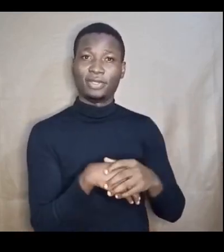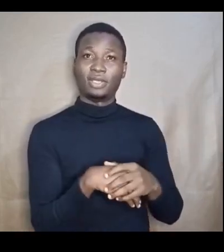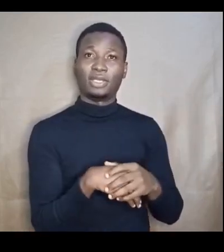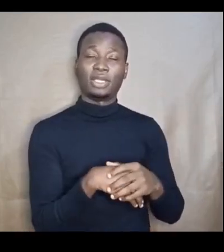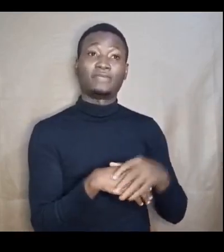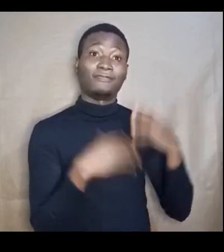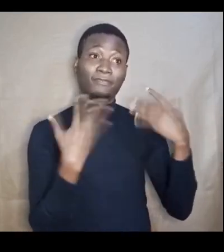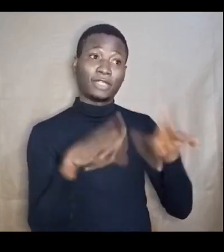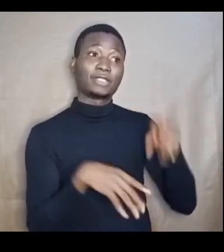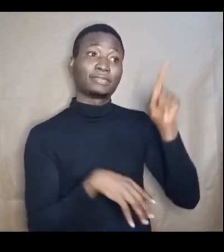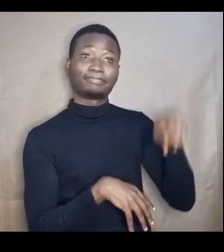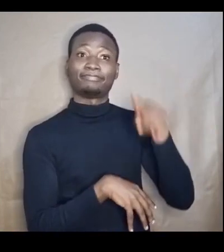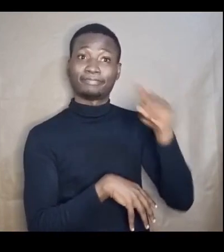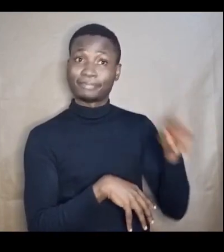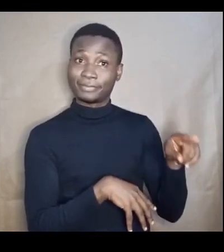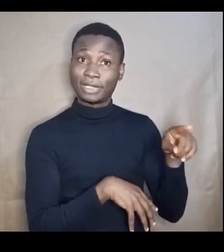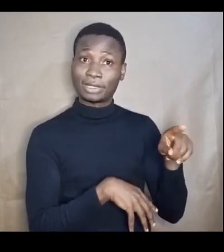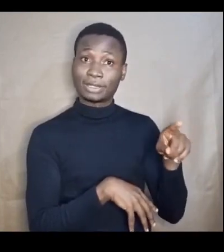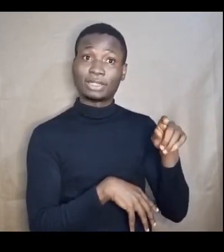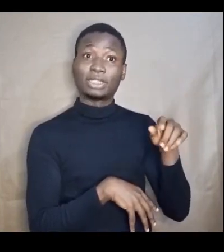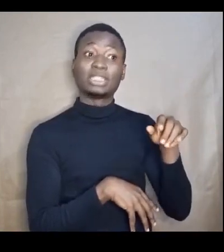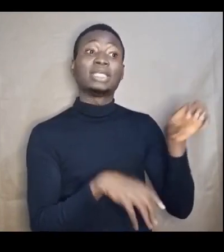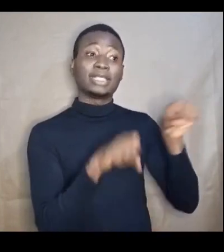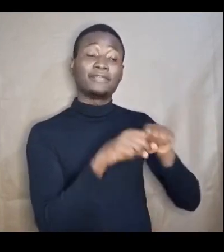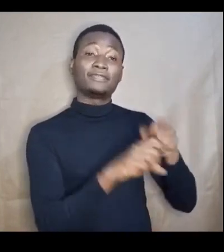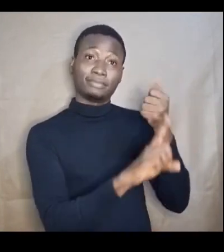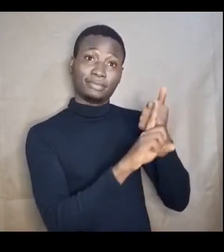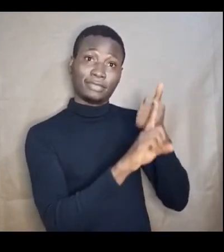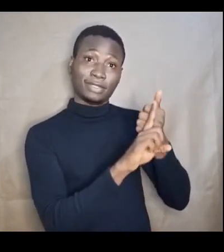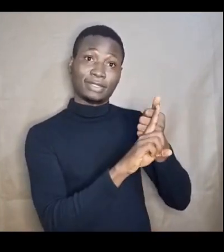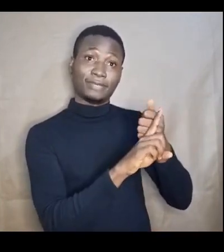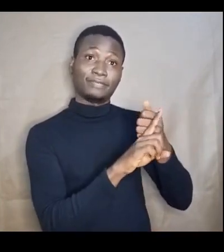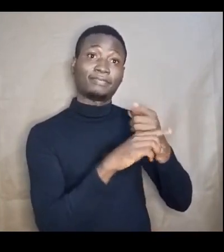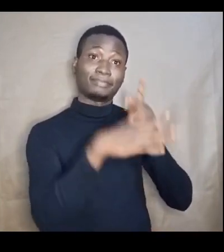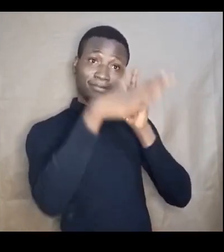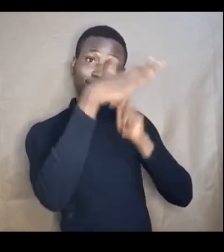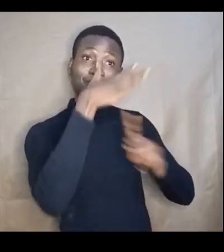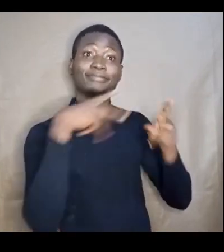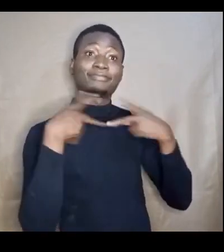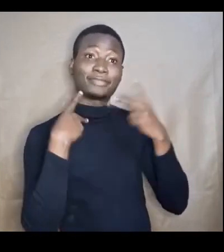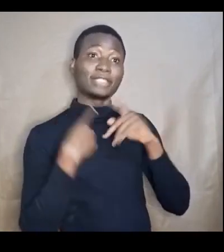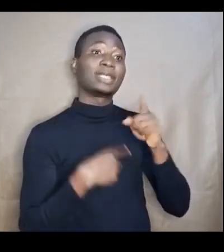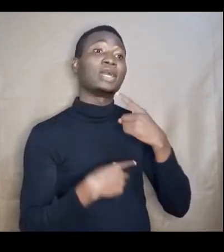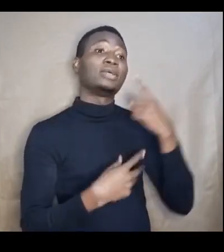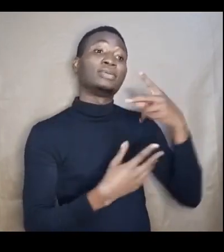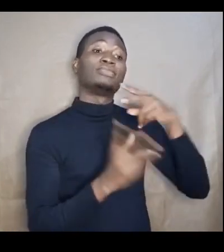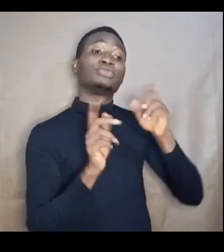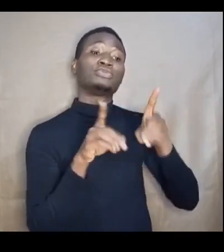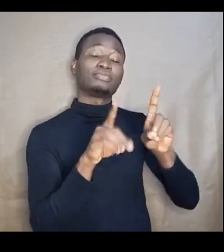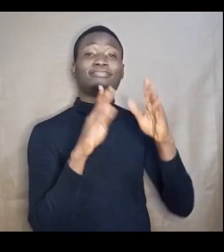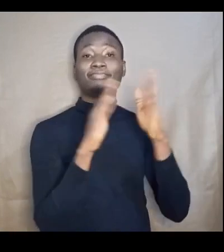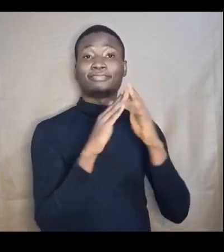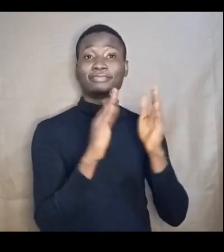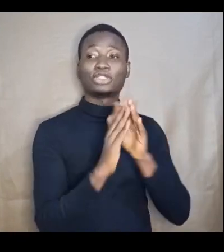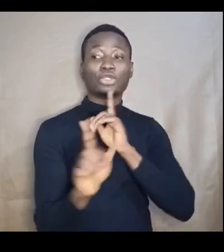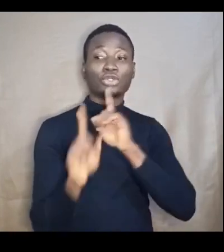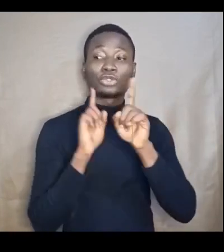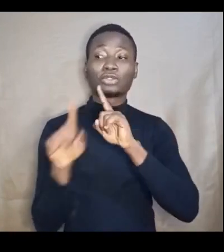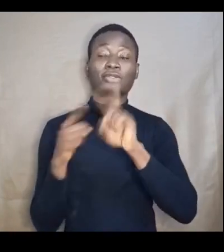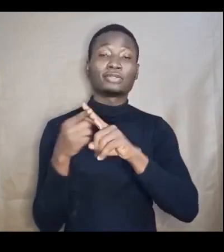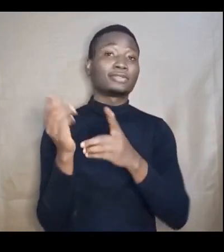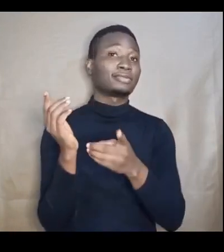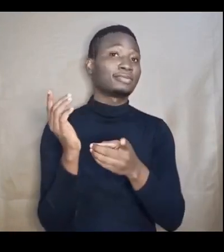marked. And he himself spoke severally to the deputy governor